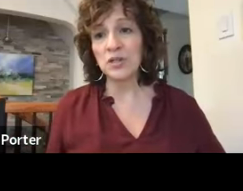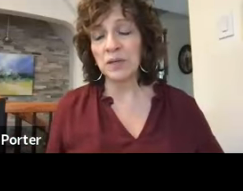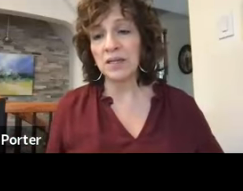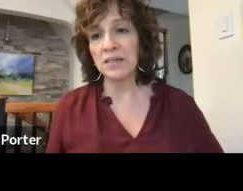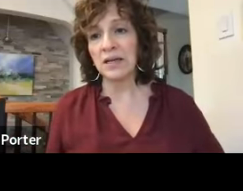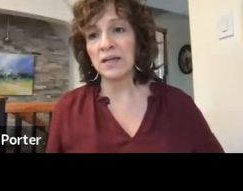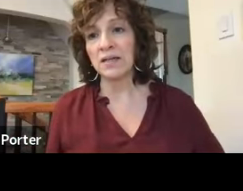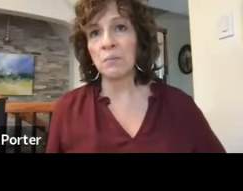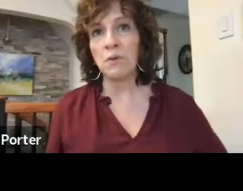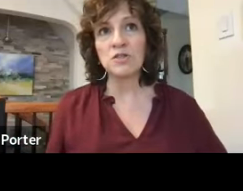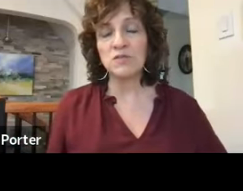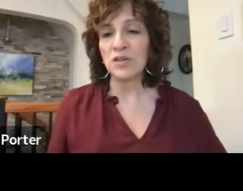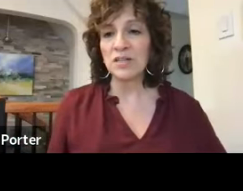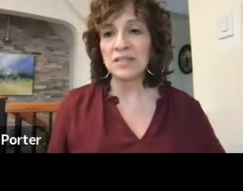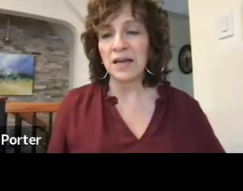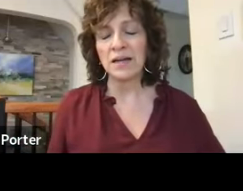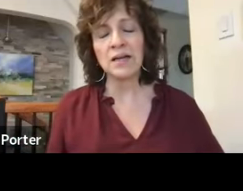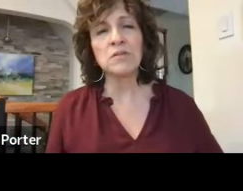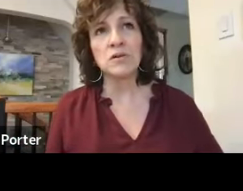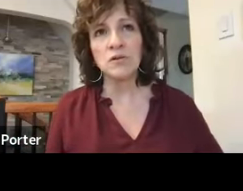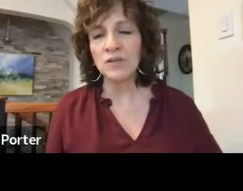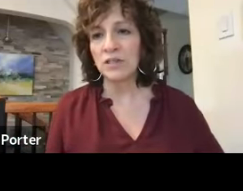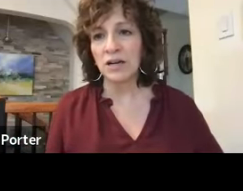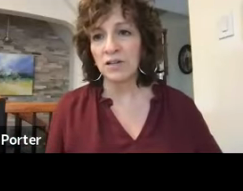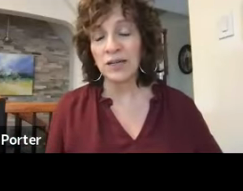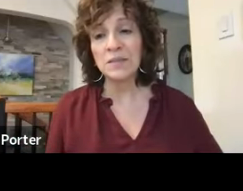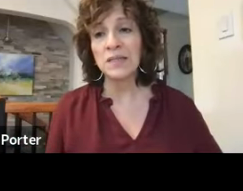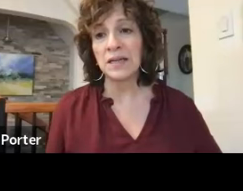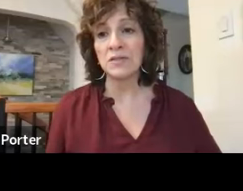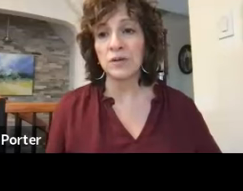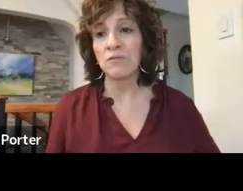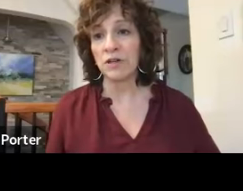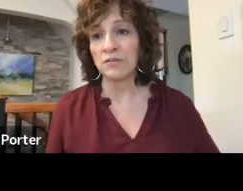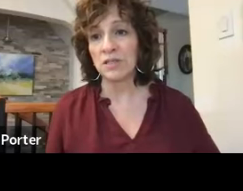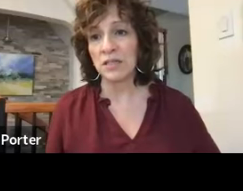went to treatment in March of 2010, and I am so grateful to tell you he has